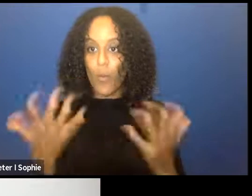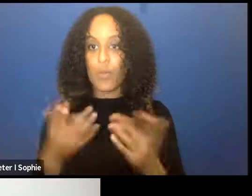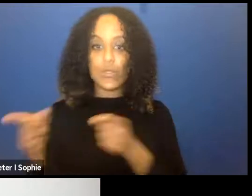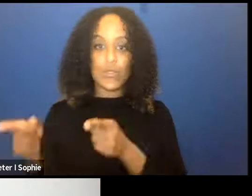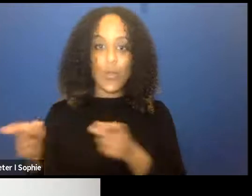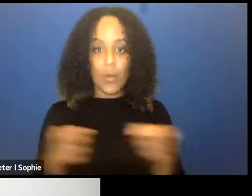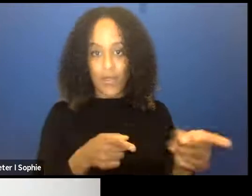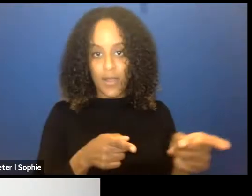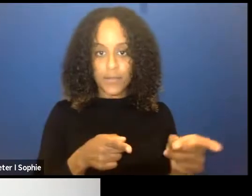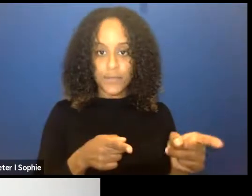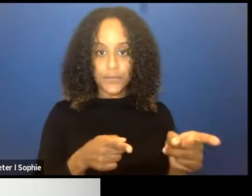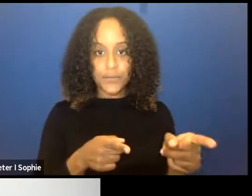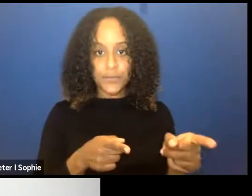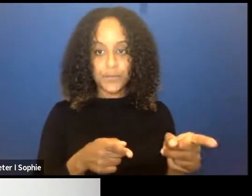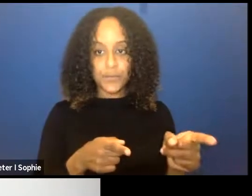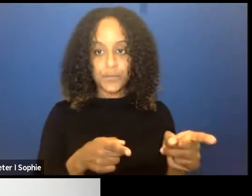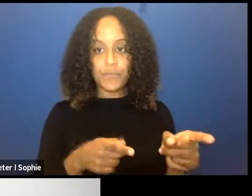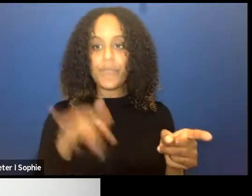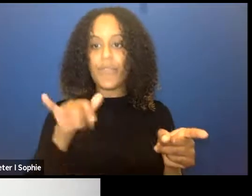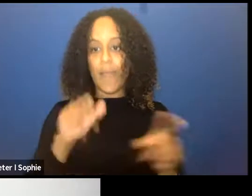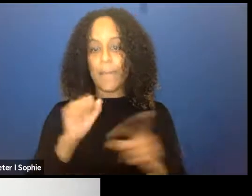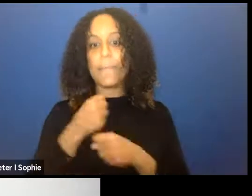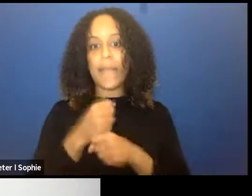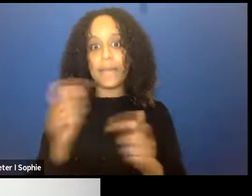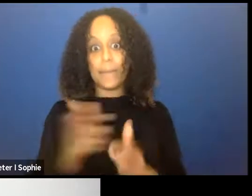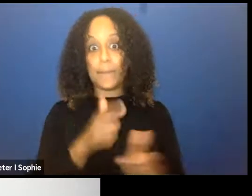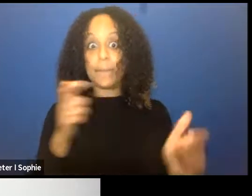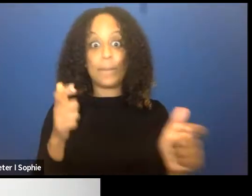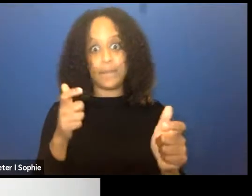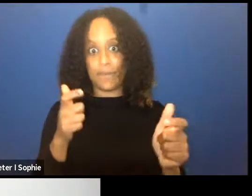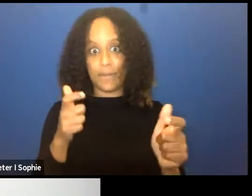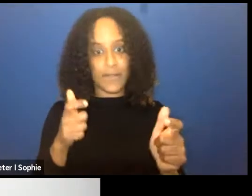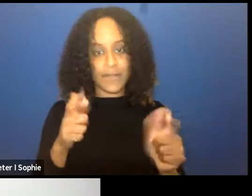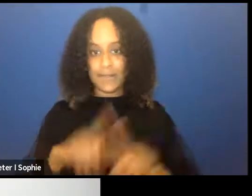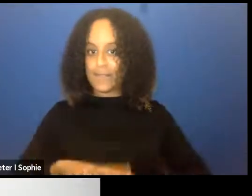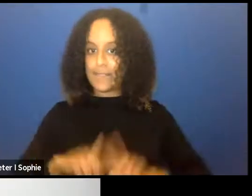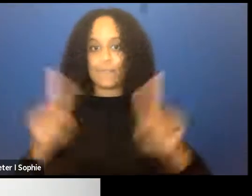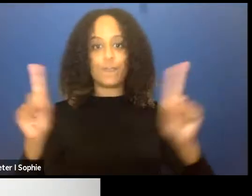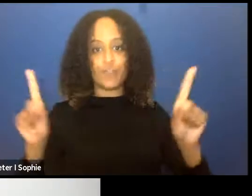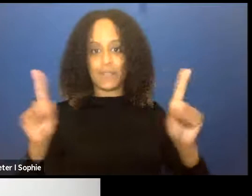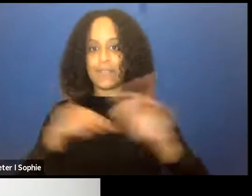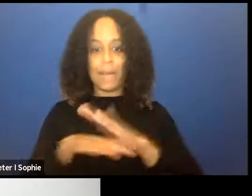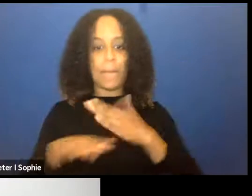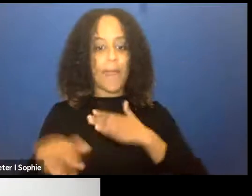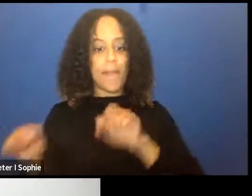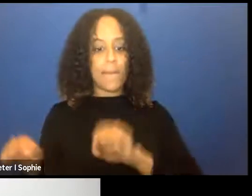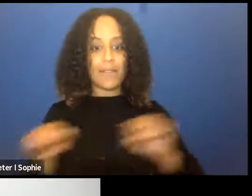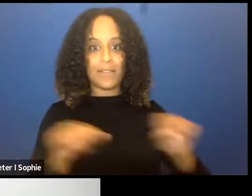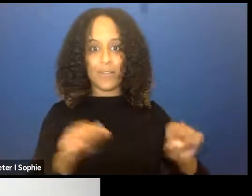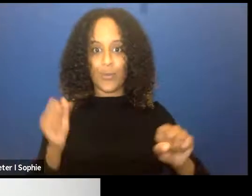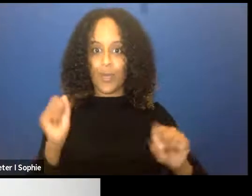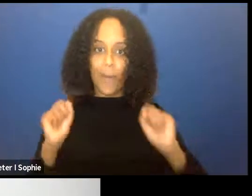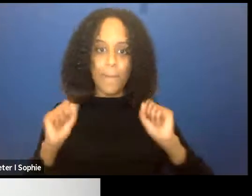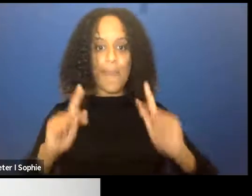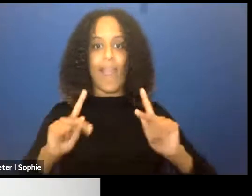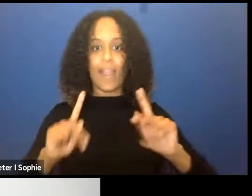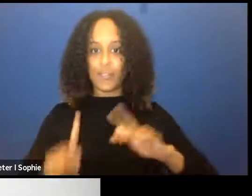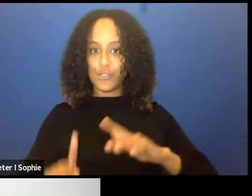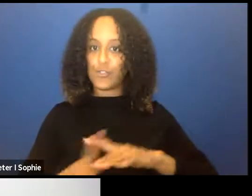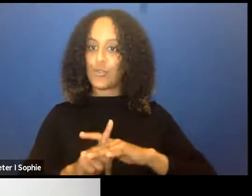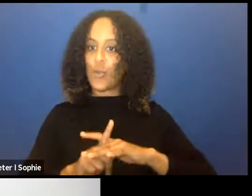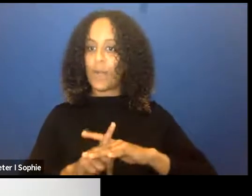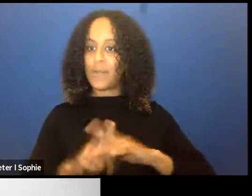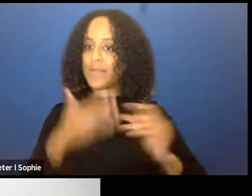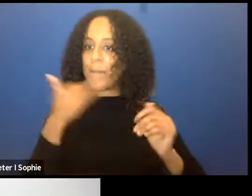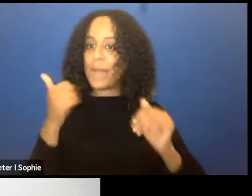on. And that just made a big deal and a huge difference in my ability to come back and show up as the